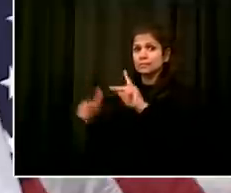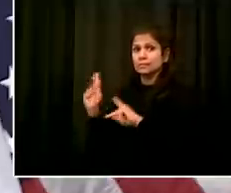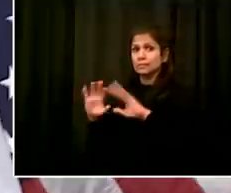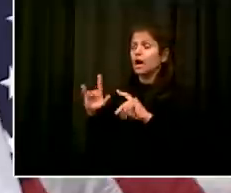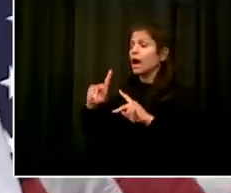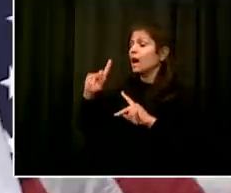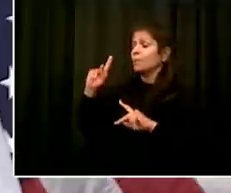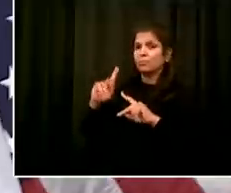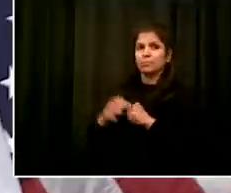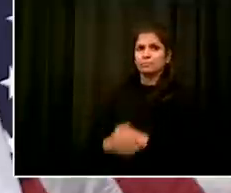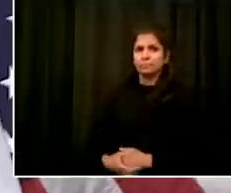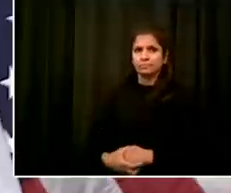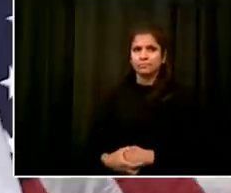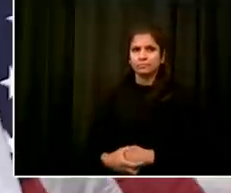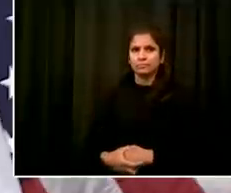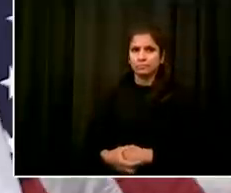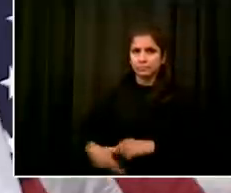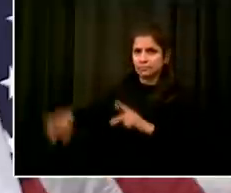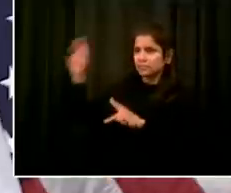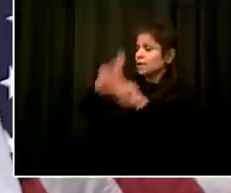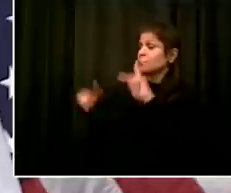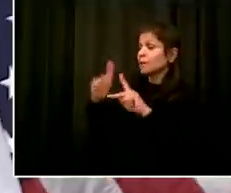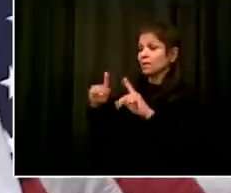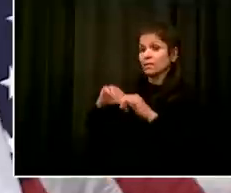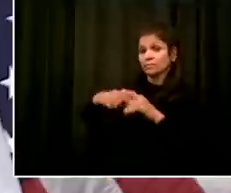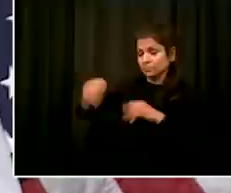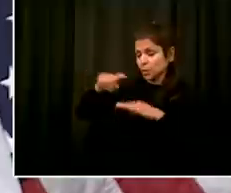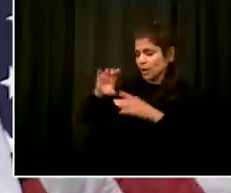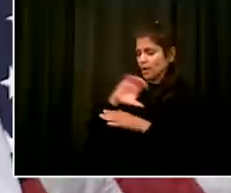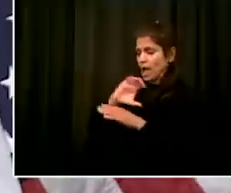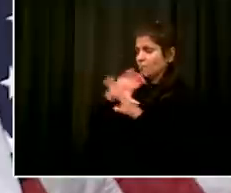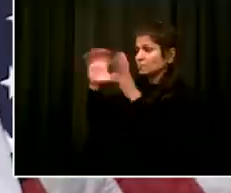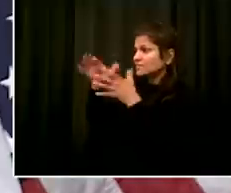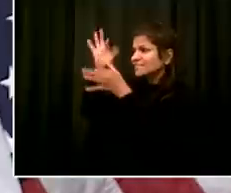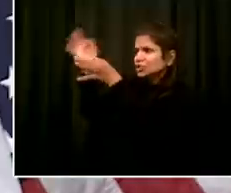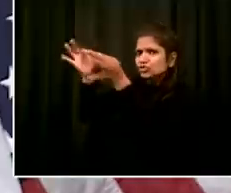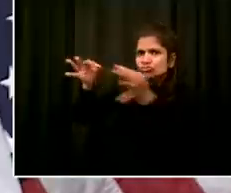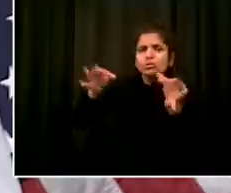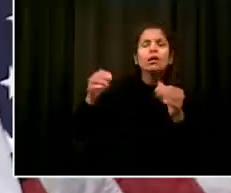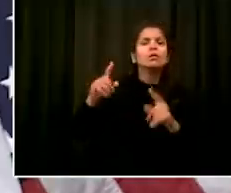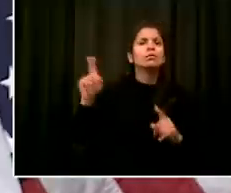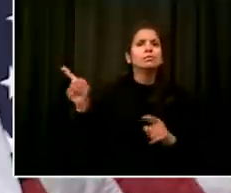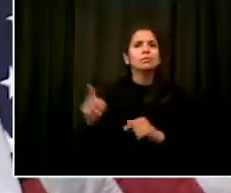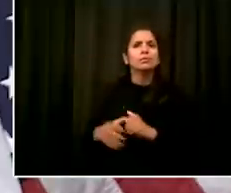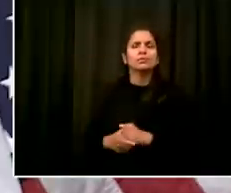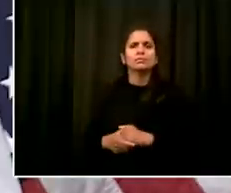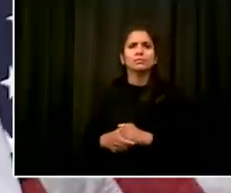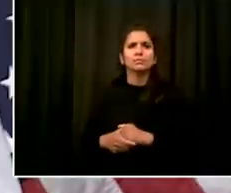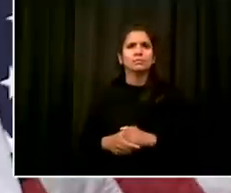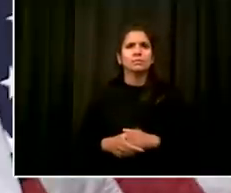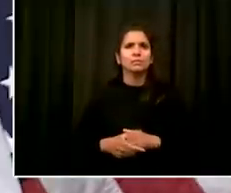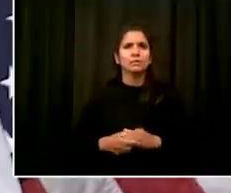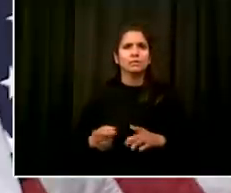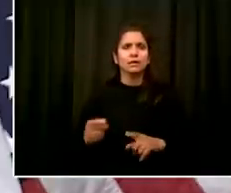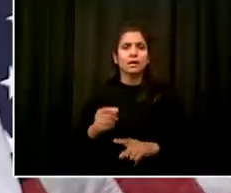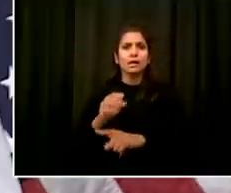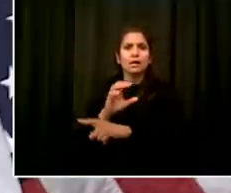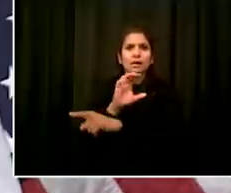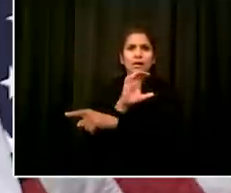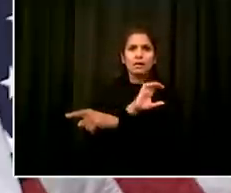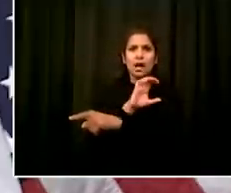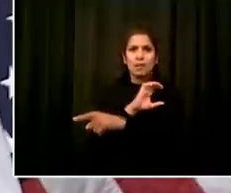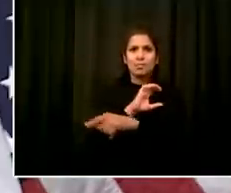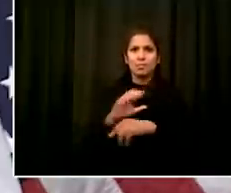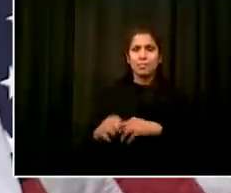make decisions without the right kind of civilian oversight and civilian involvement in that decision making. I want to give credit to